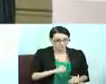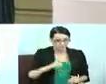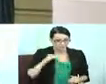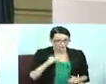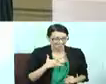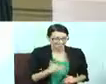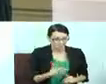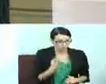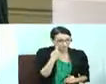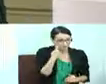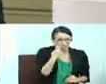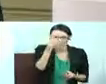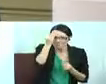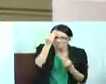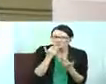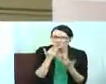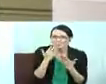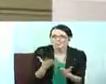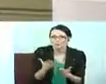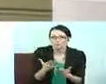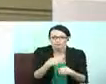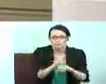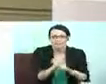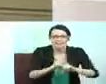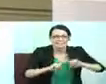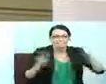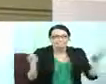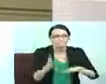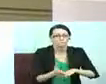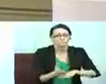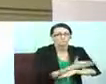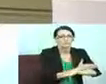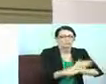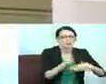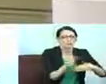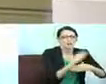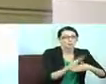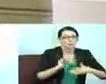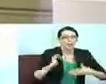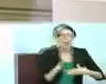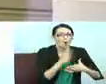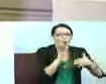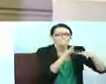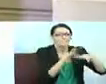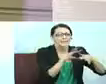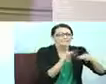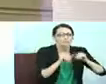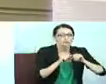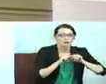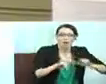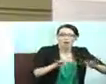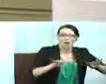event. Thank you for making a difference and sharing our message.